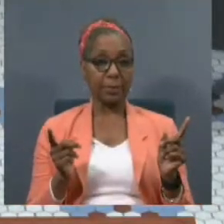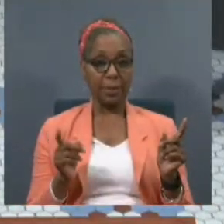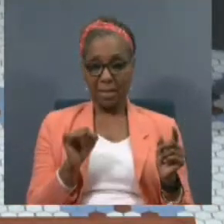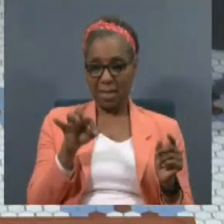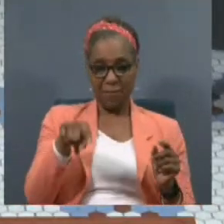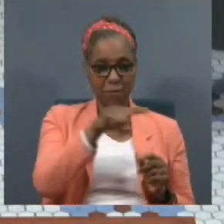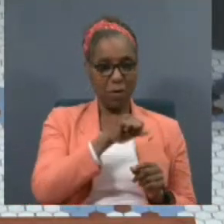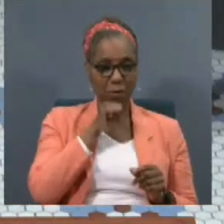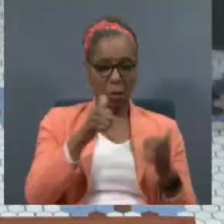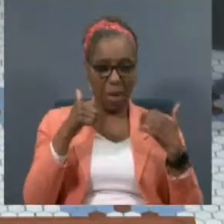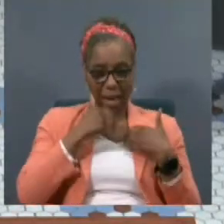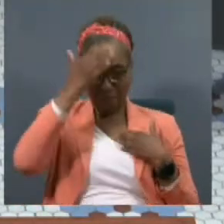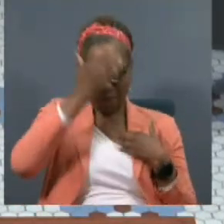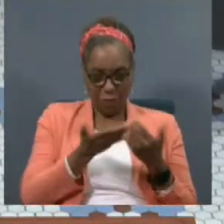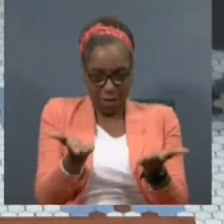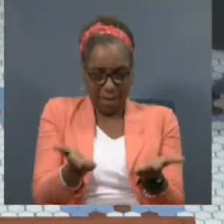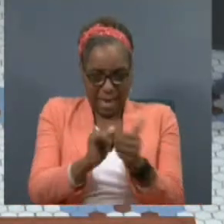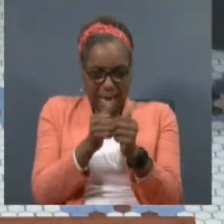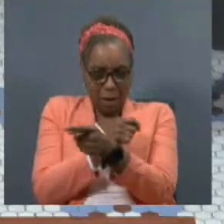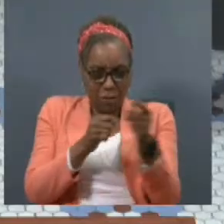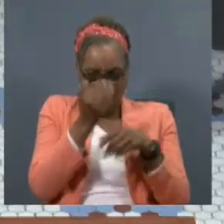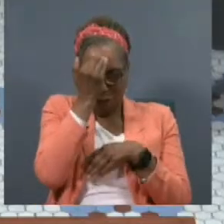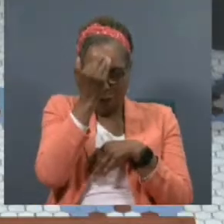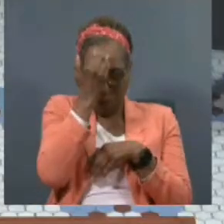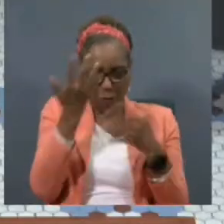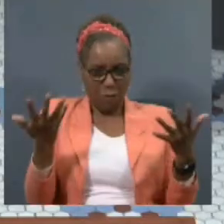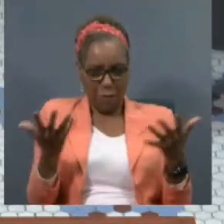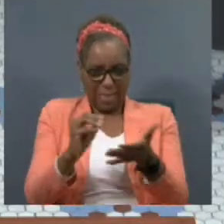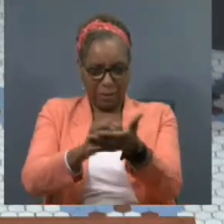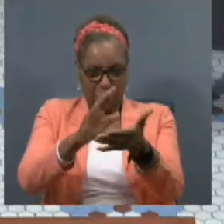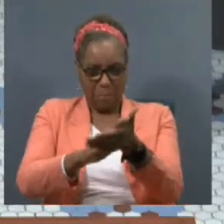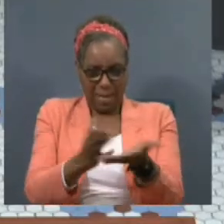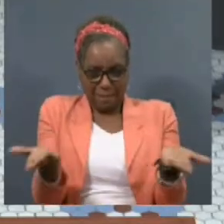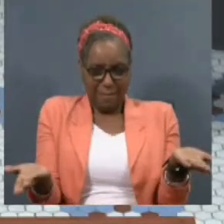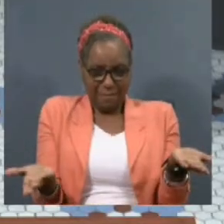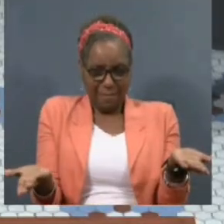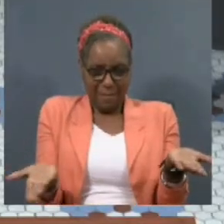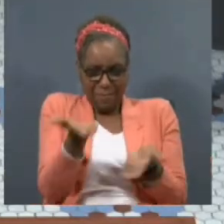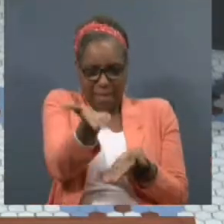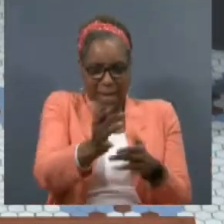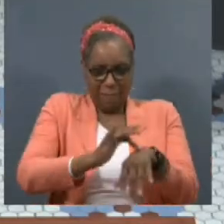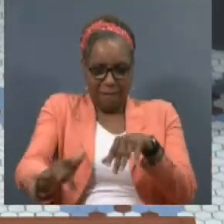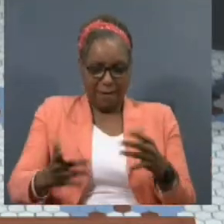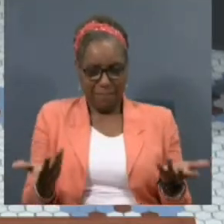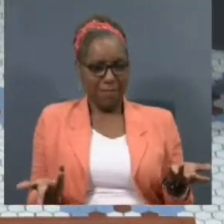if you don't have it in front of you, how do you know it's documentation out there?